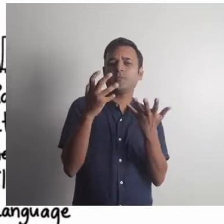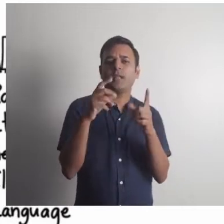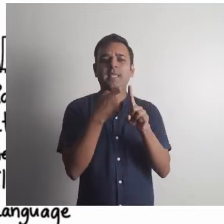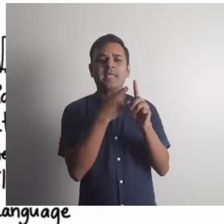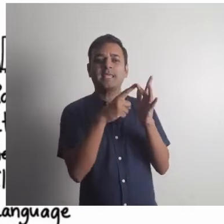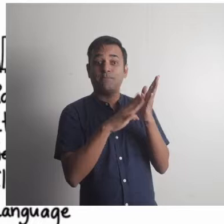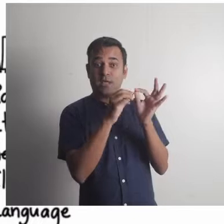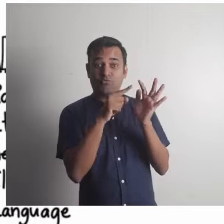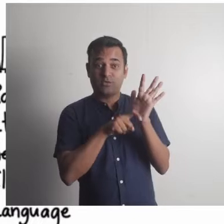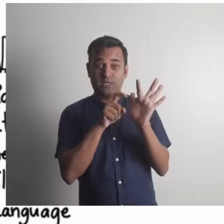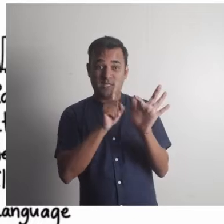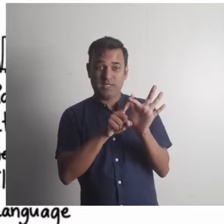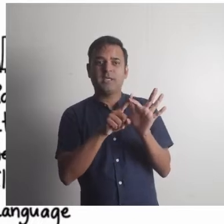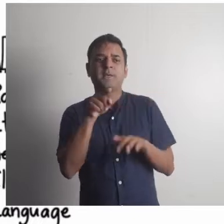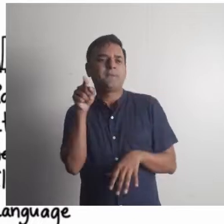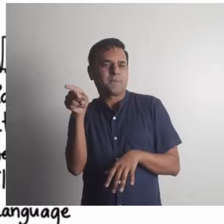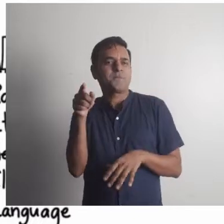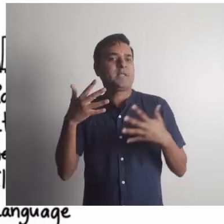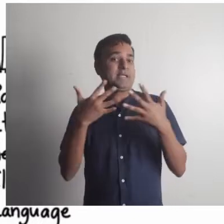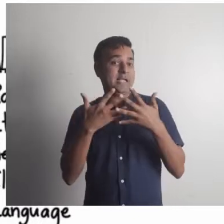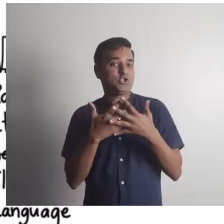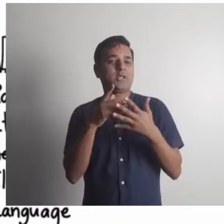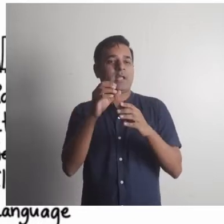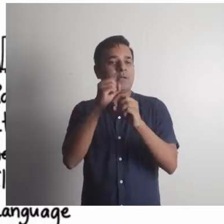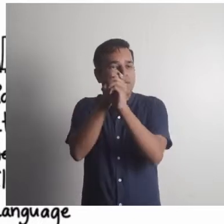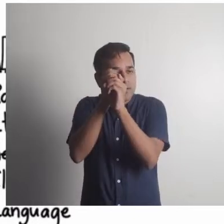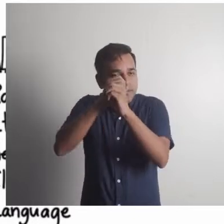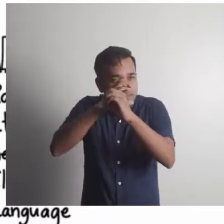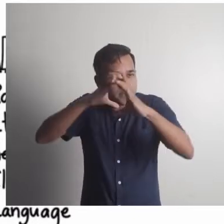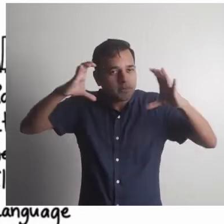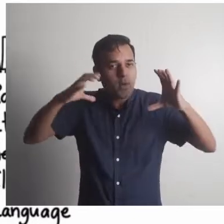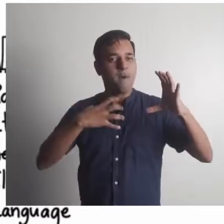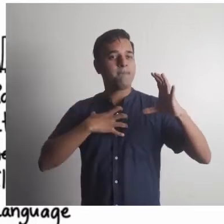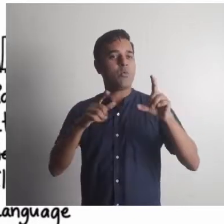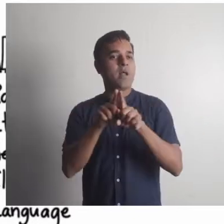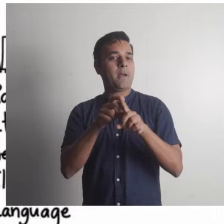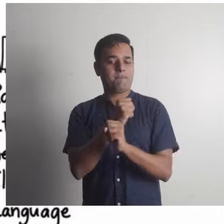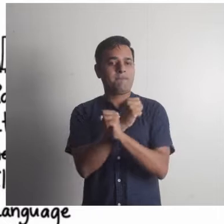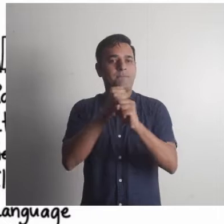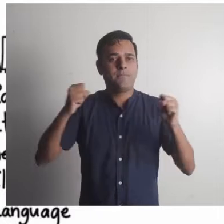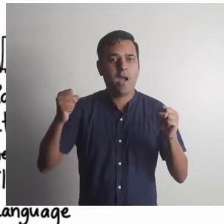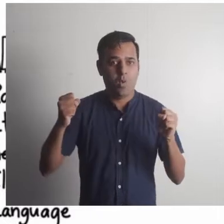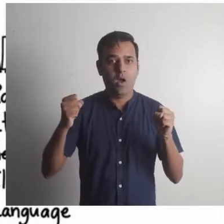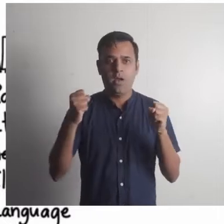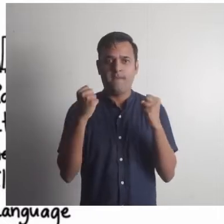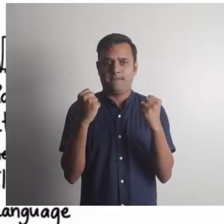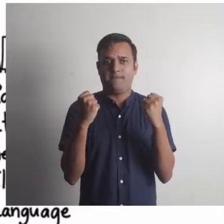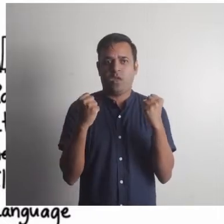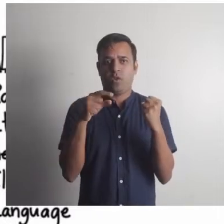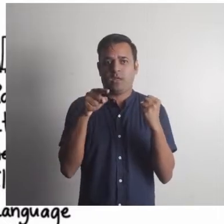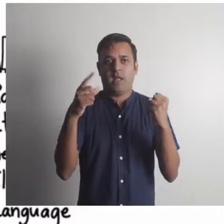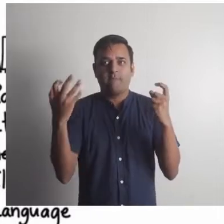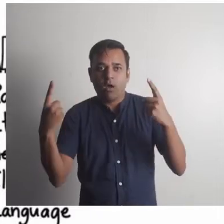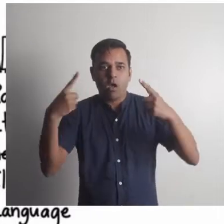where it locks, where it intersects. And it's the acknowledgement that everybody has their unique experiences of both privilege